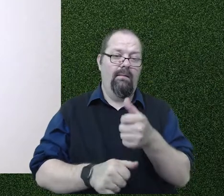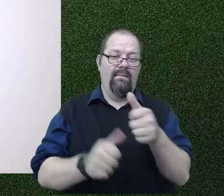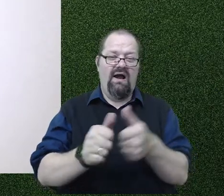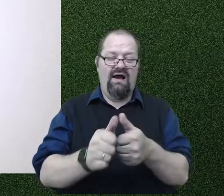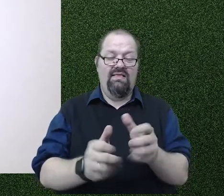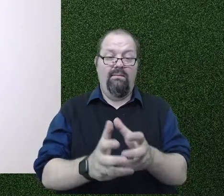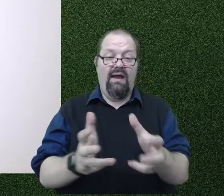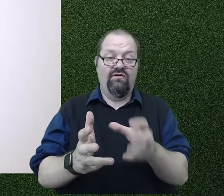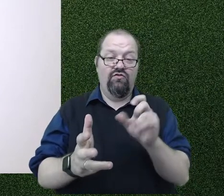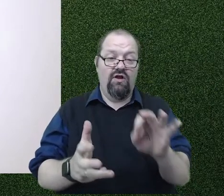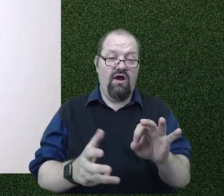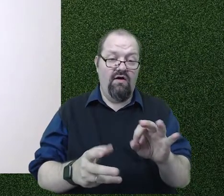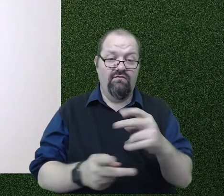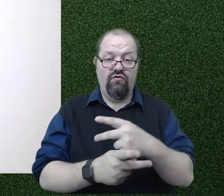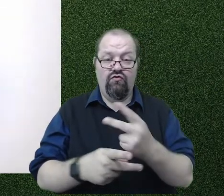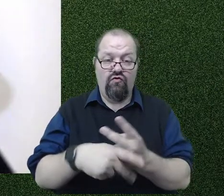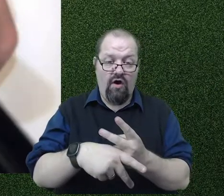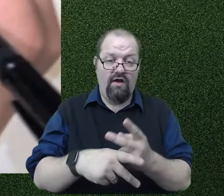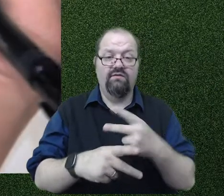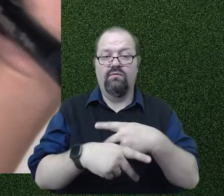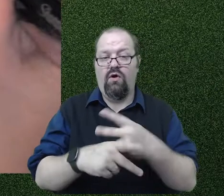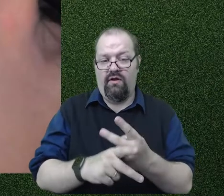product.